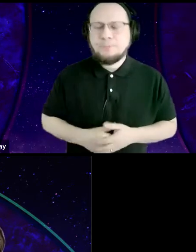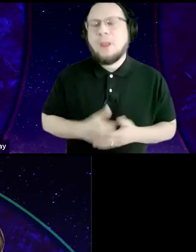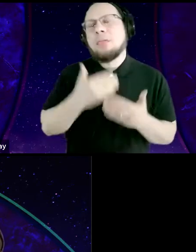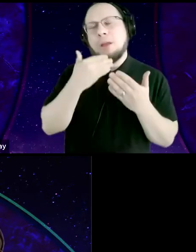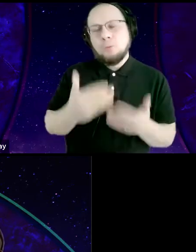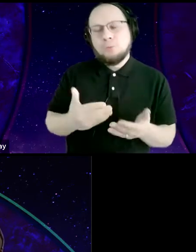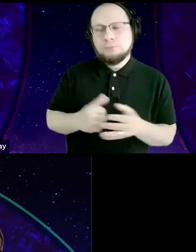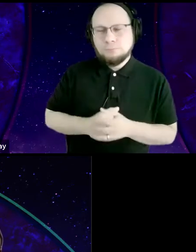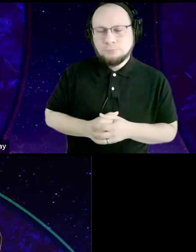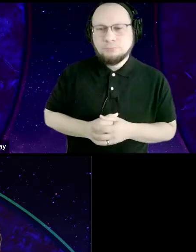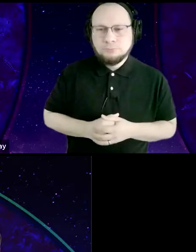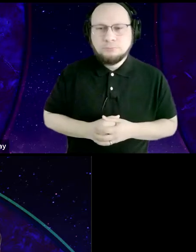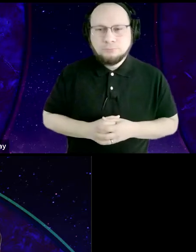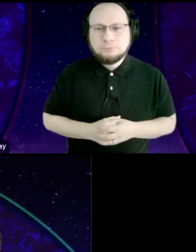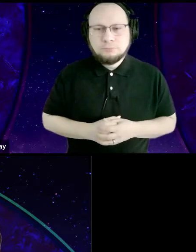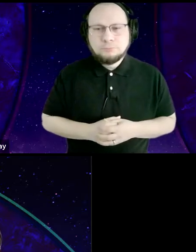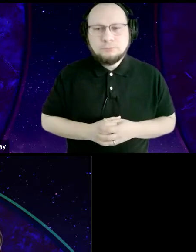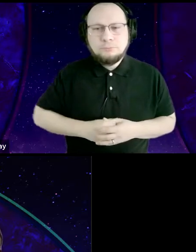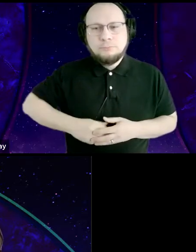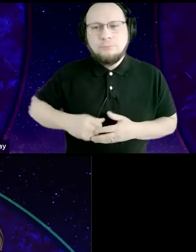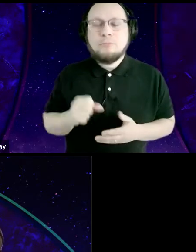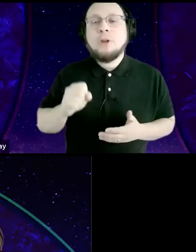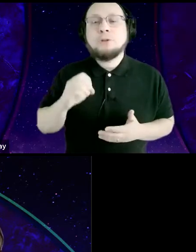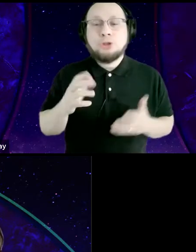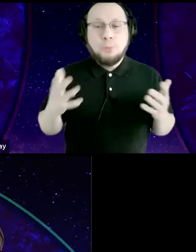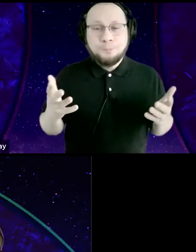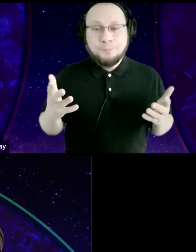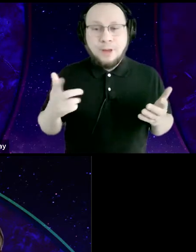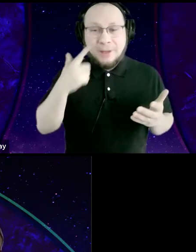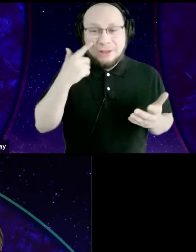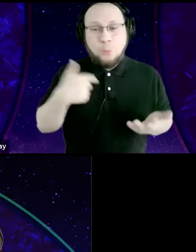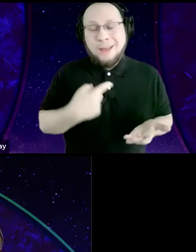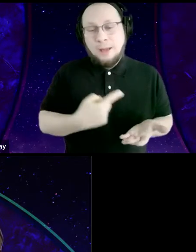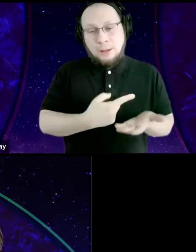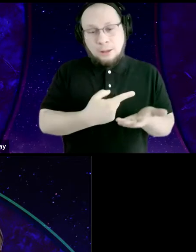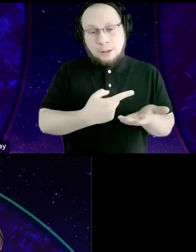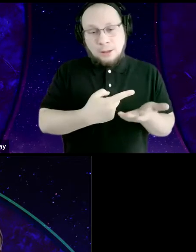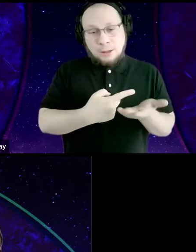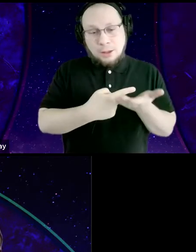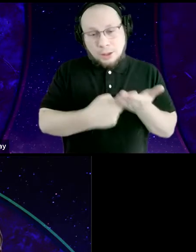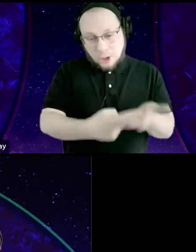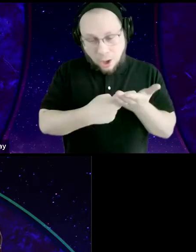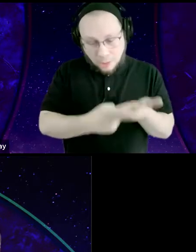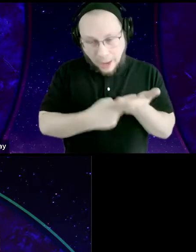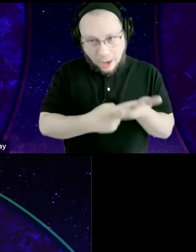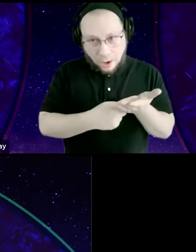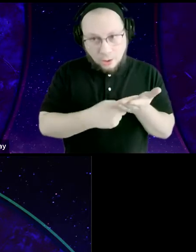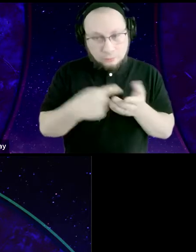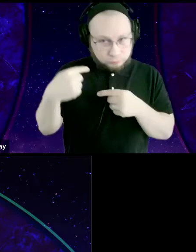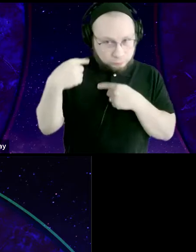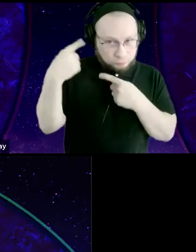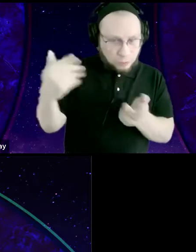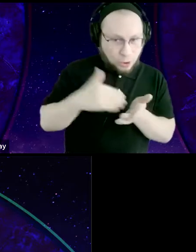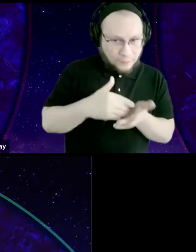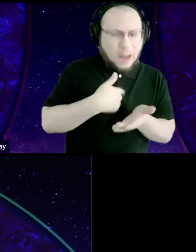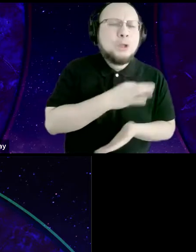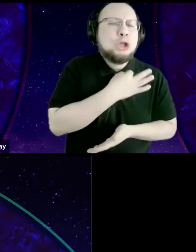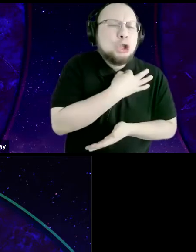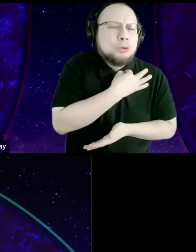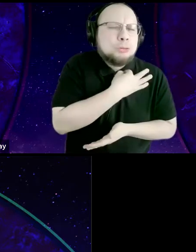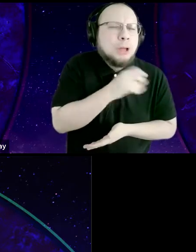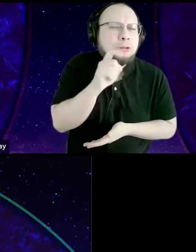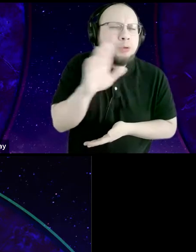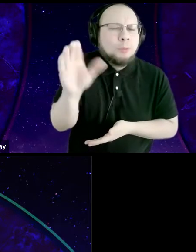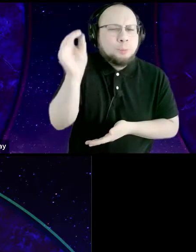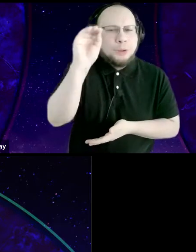you. Mm-hmm. Because it's something that we talk about on this series a lot, I'm curious to have your input in it,